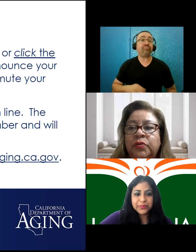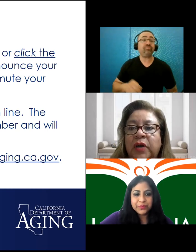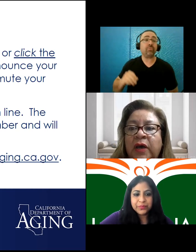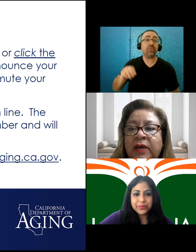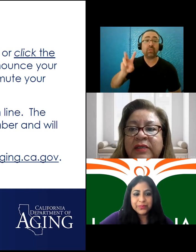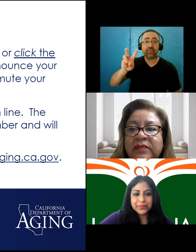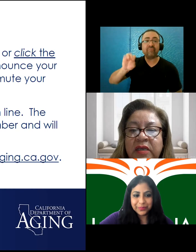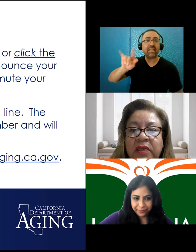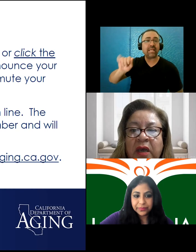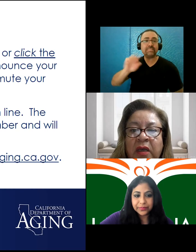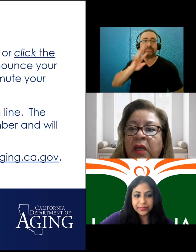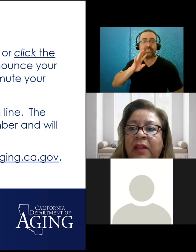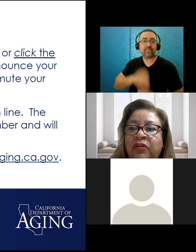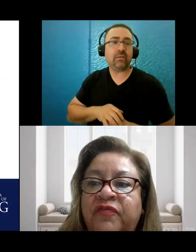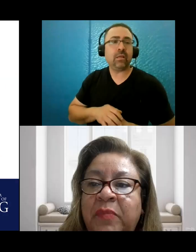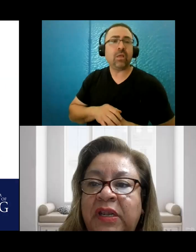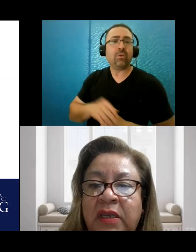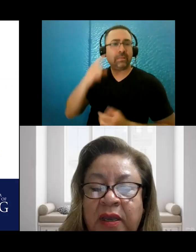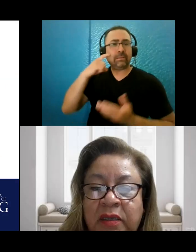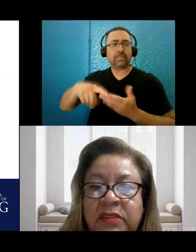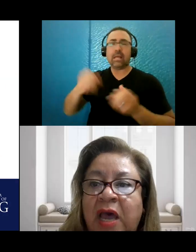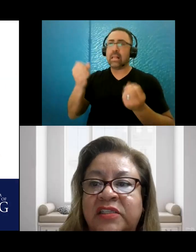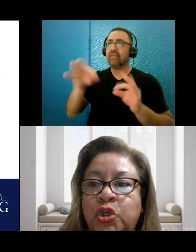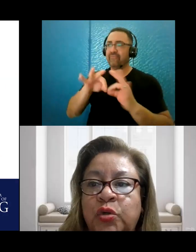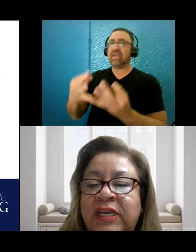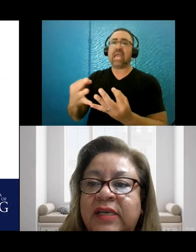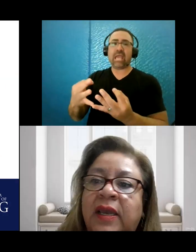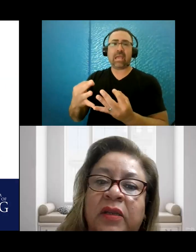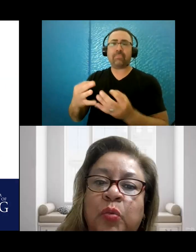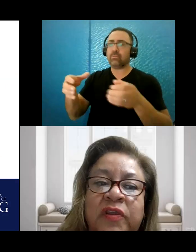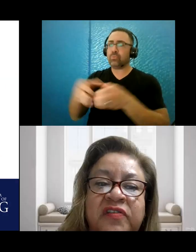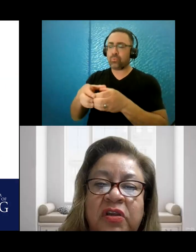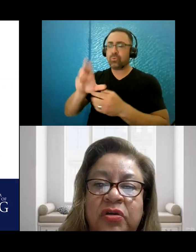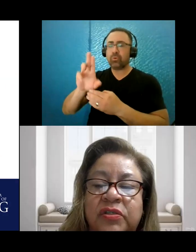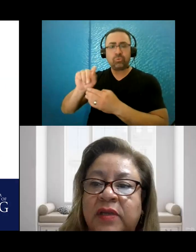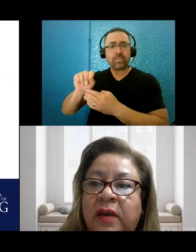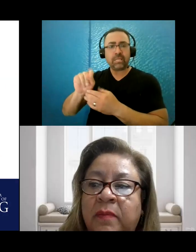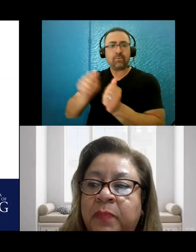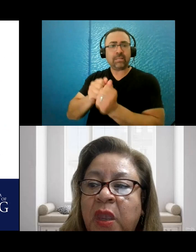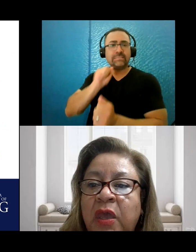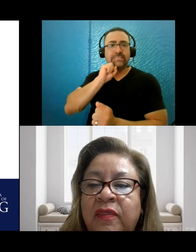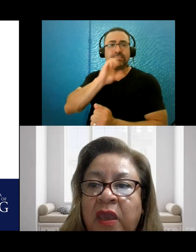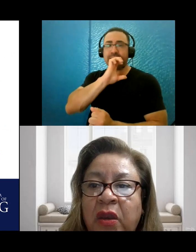We do see a lot of family as a unit, and with seniors,